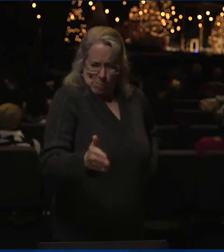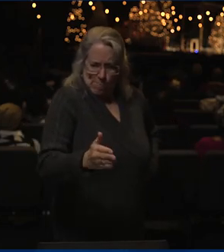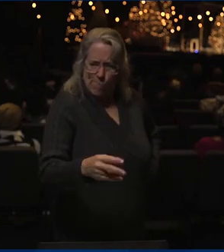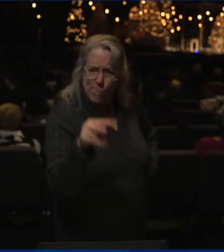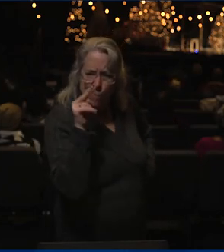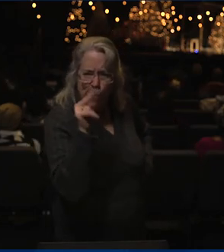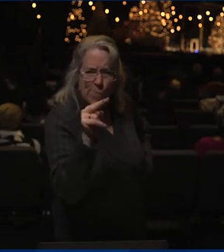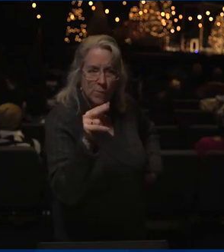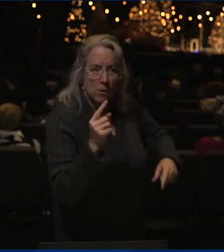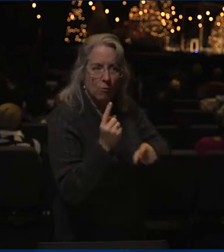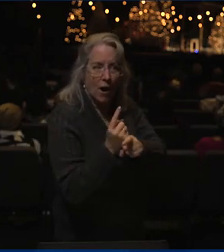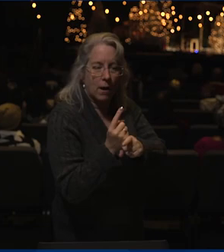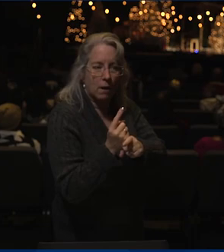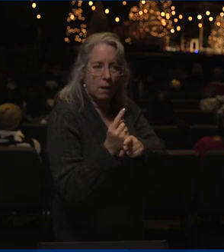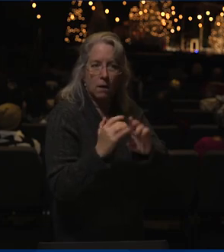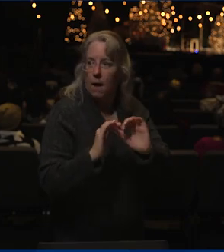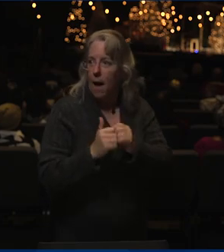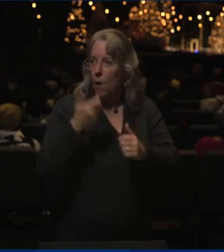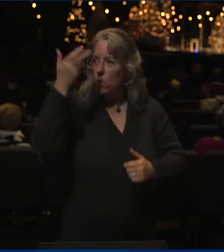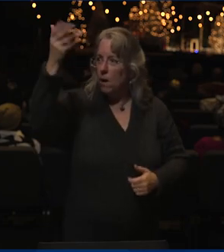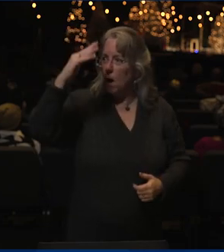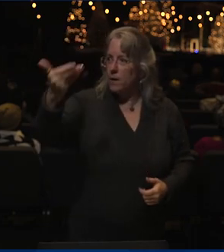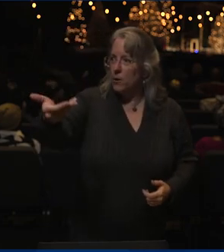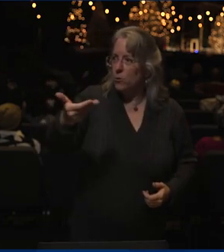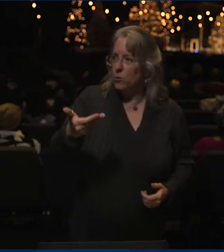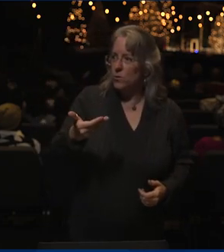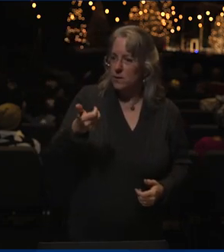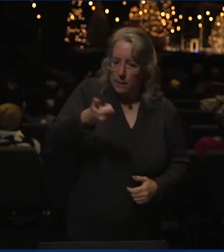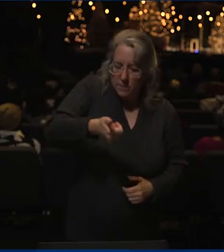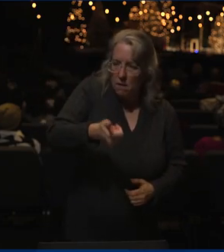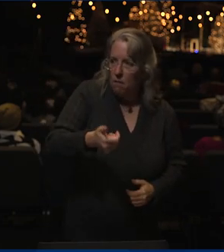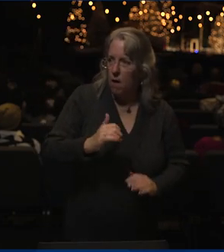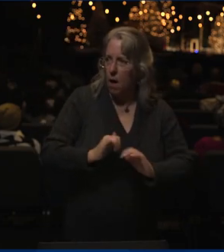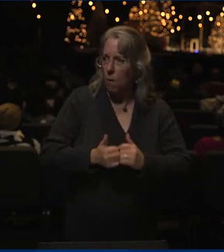How is it that God introduced himself to us?